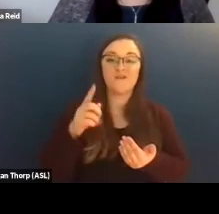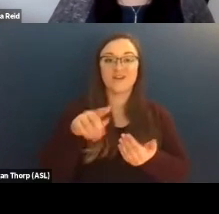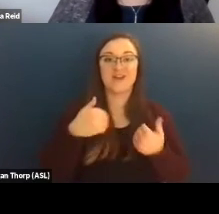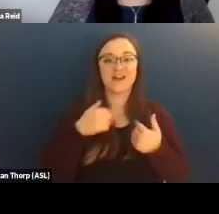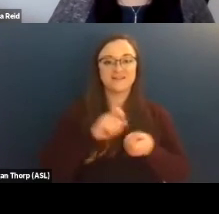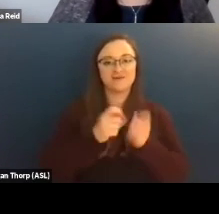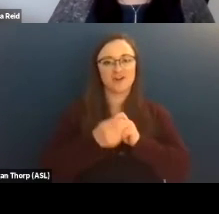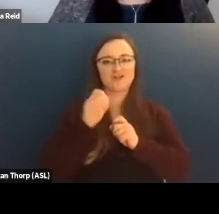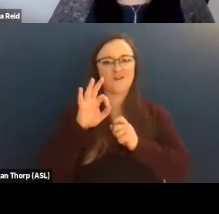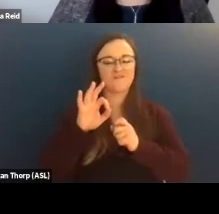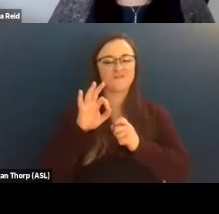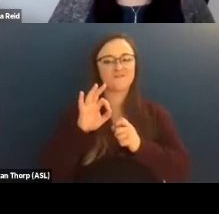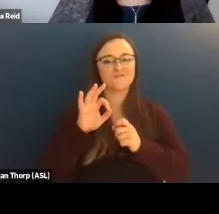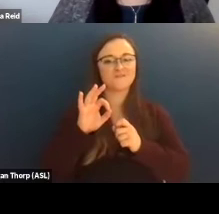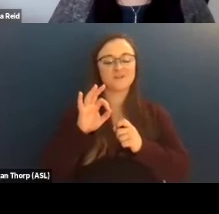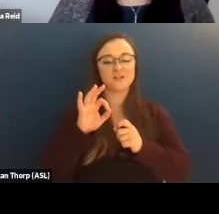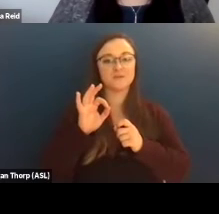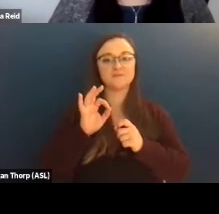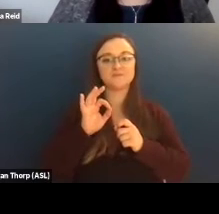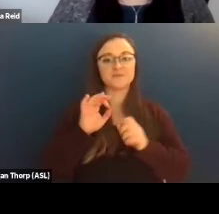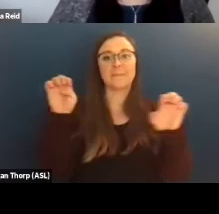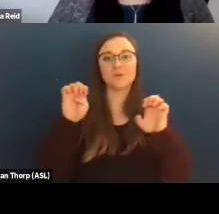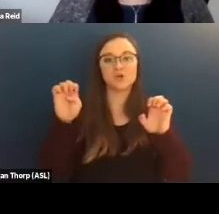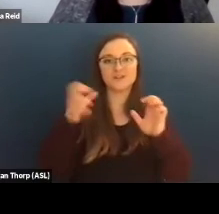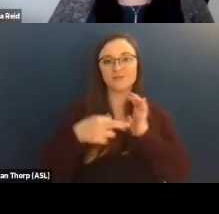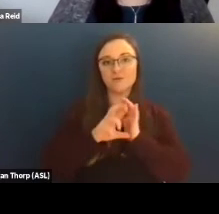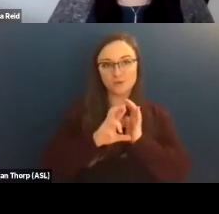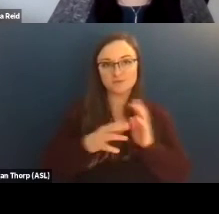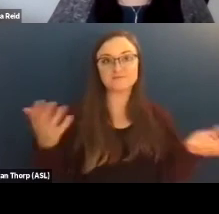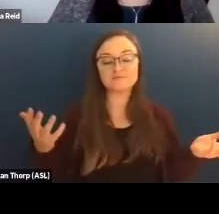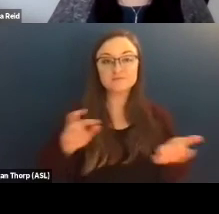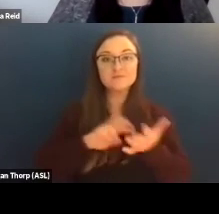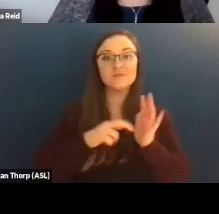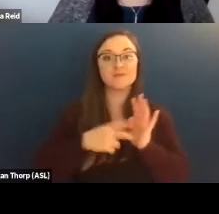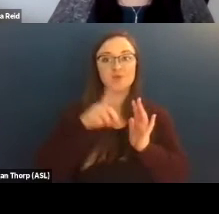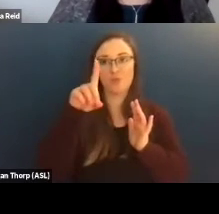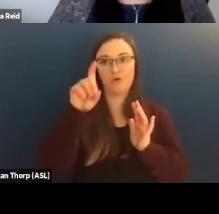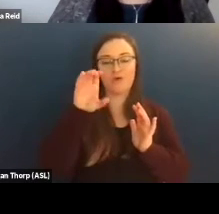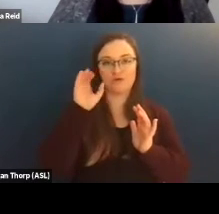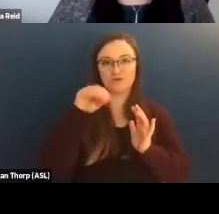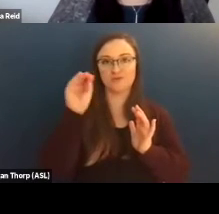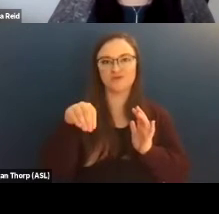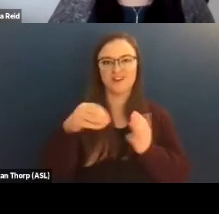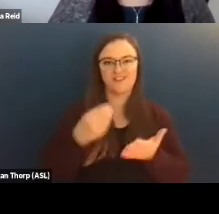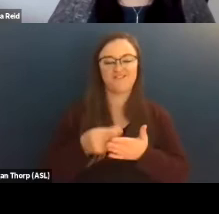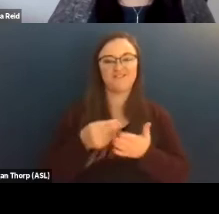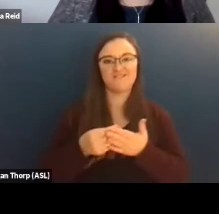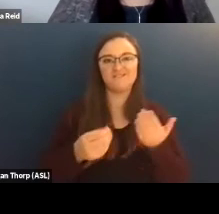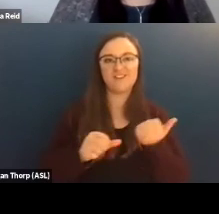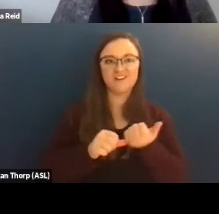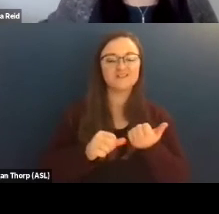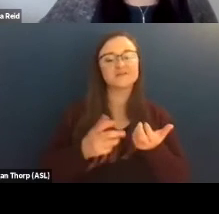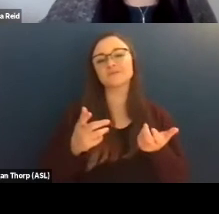circumstance of some kind, some type of emergency review. Now, that doesn't guarantee 100% funding, but it does mean you can be